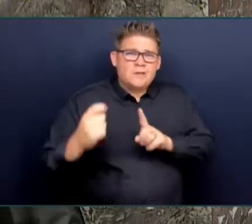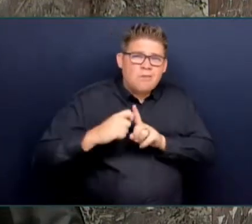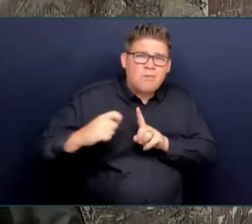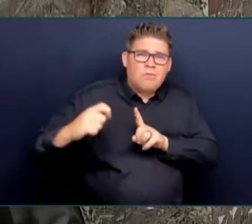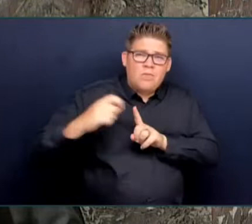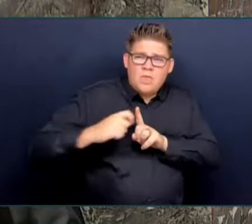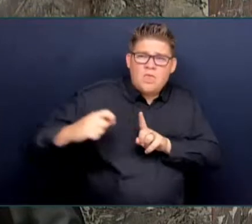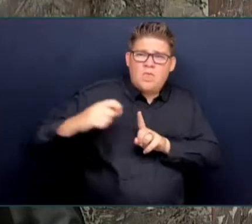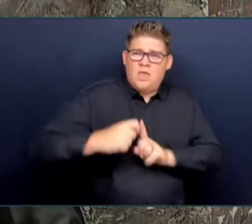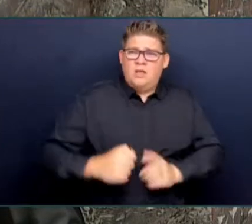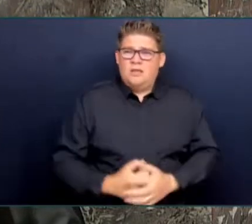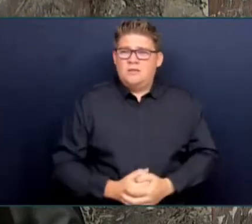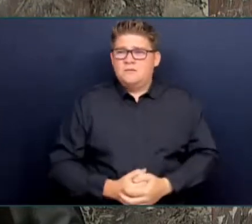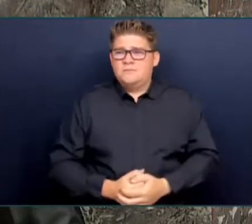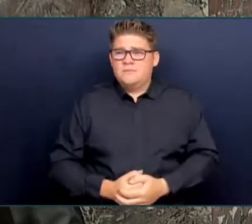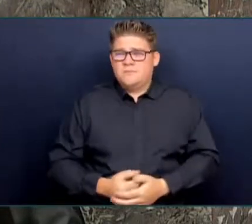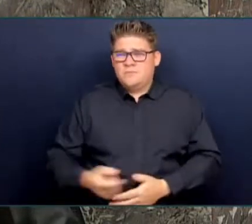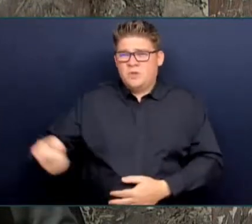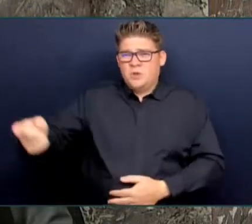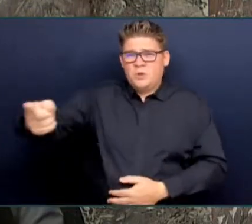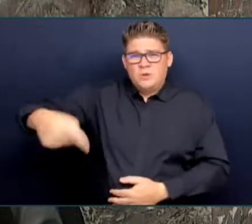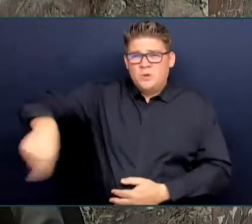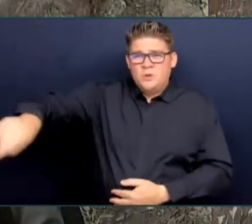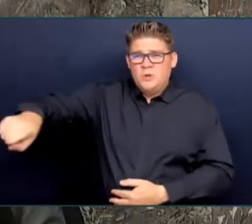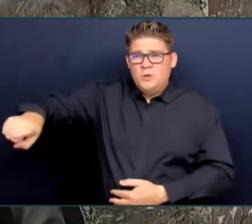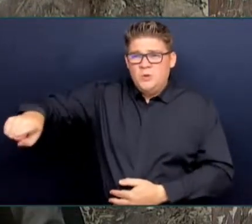that way. That's fine. That's their business.